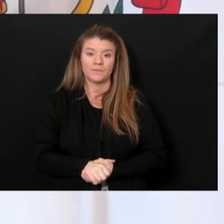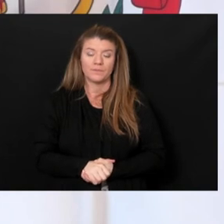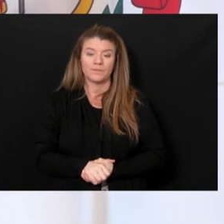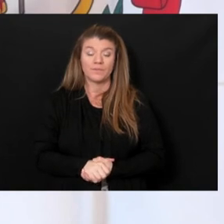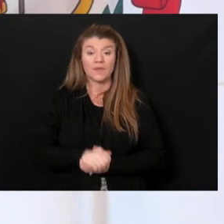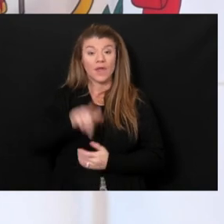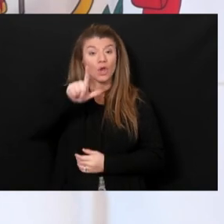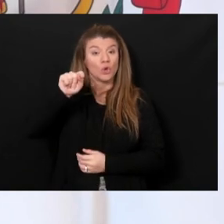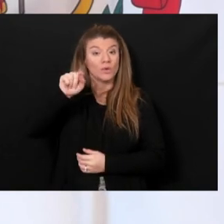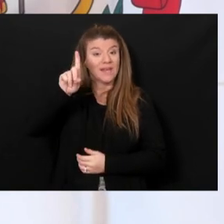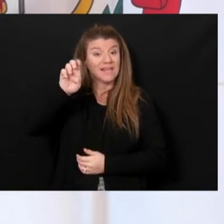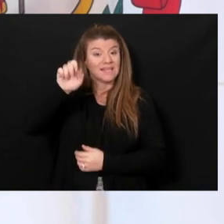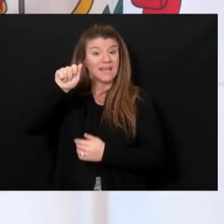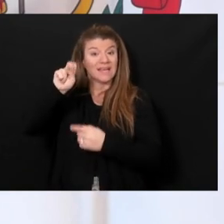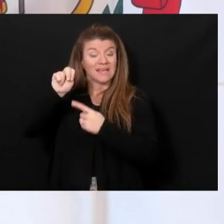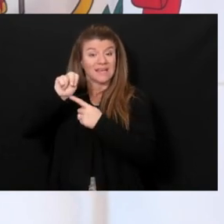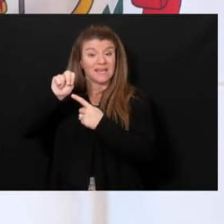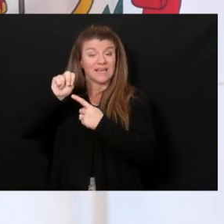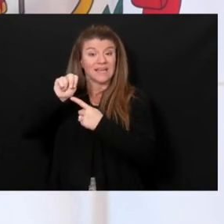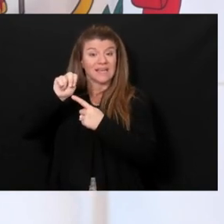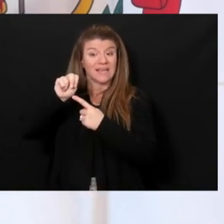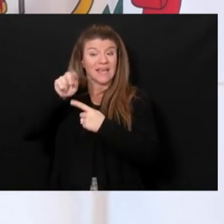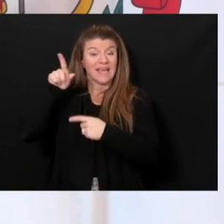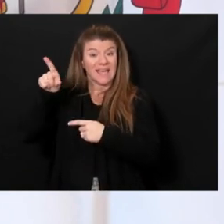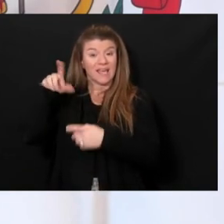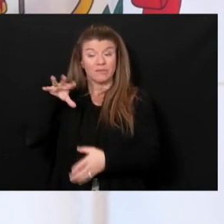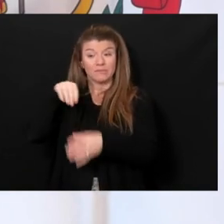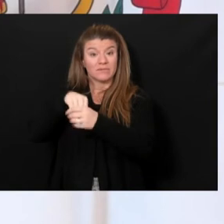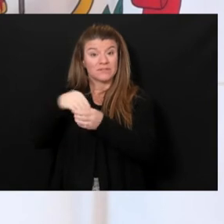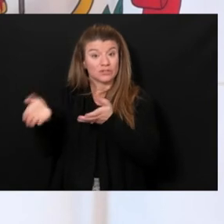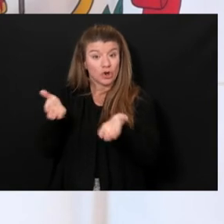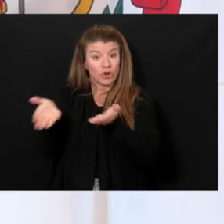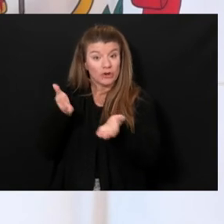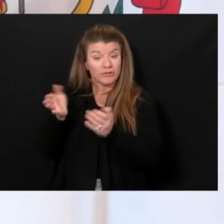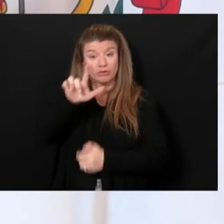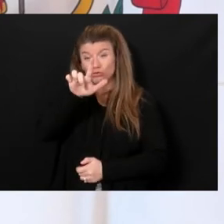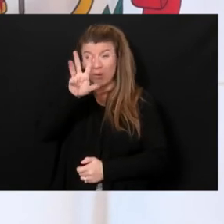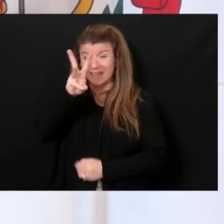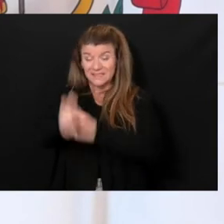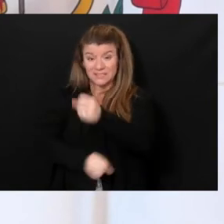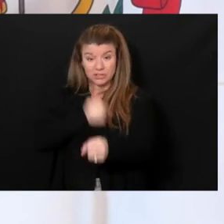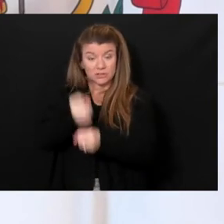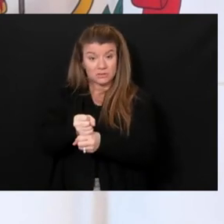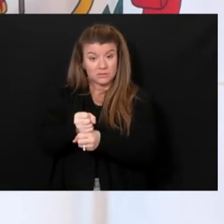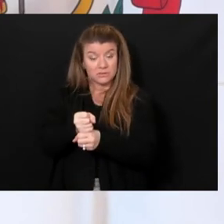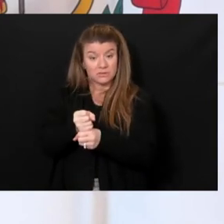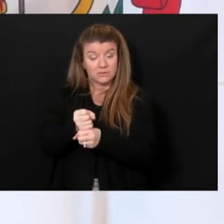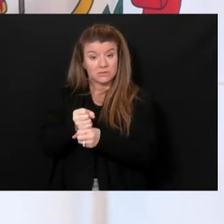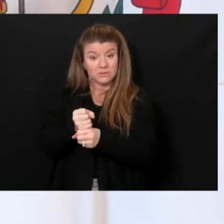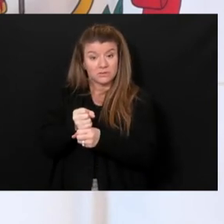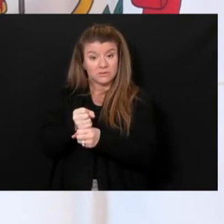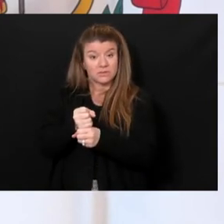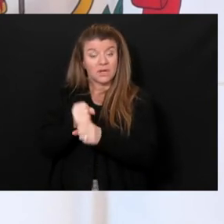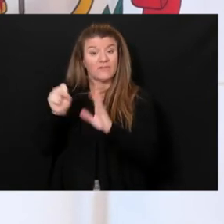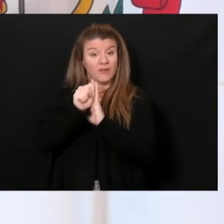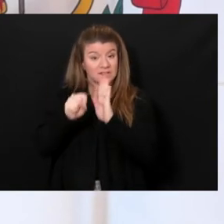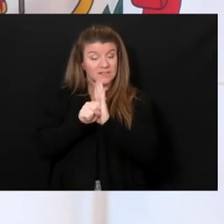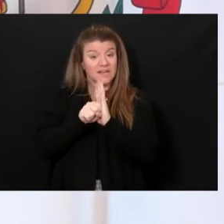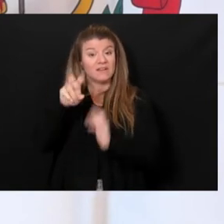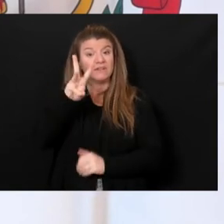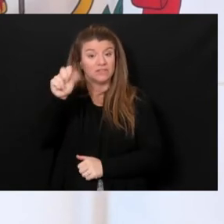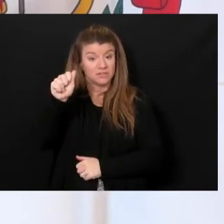Lieutenant Dean served 26 years for the state of West